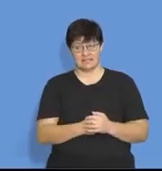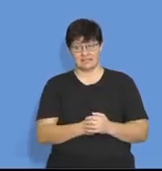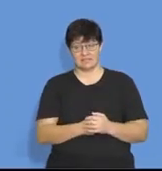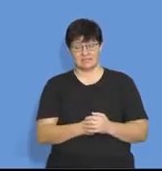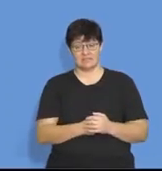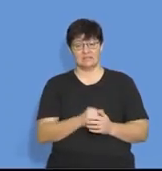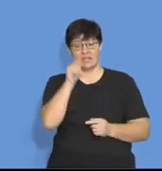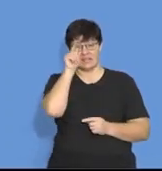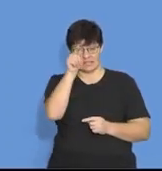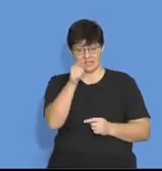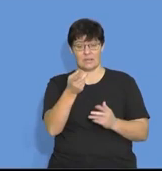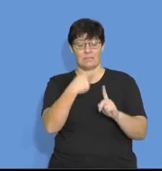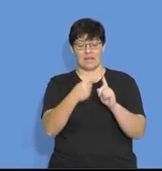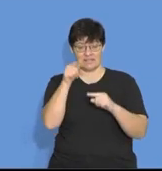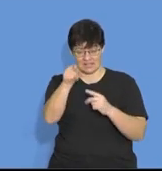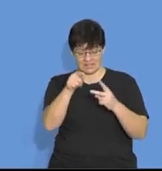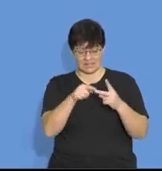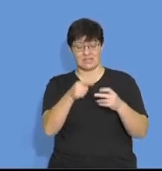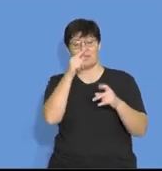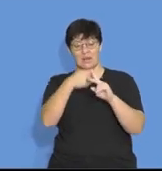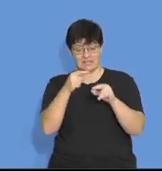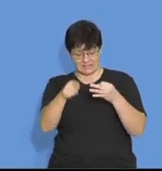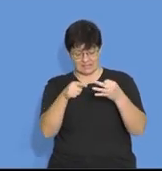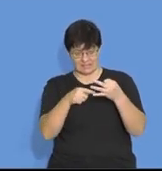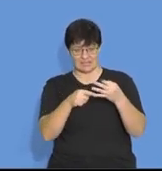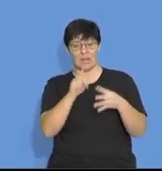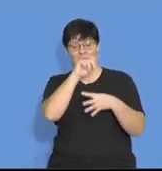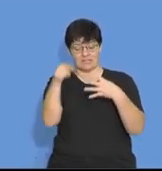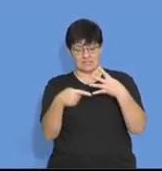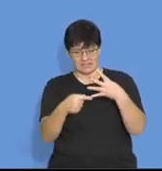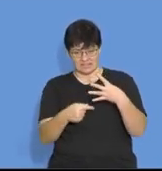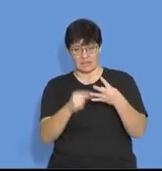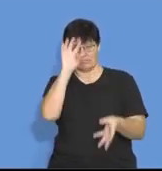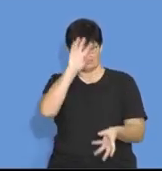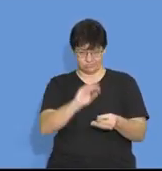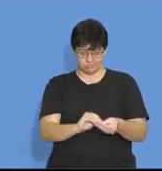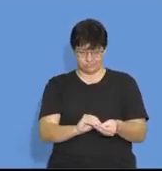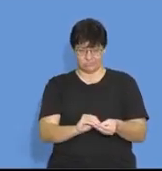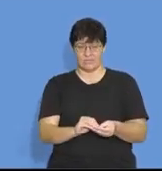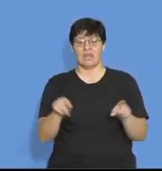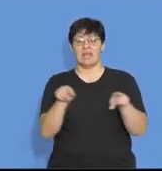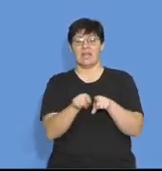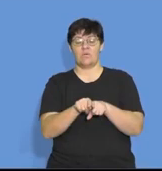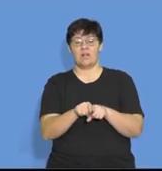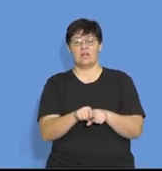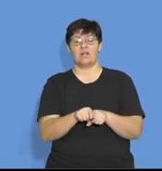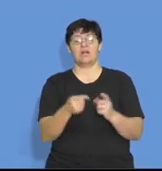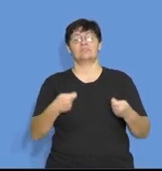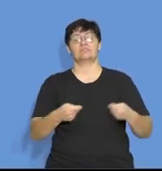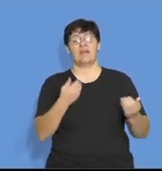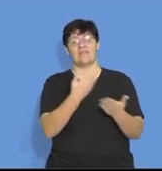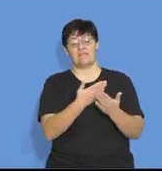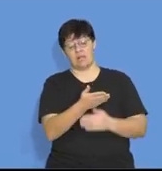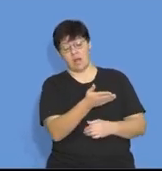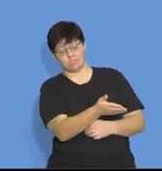that, plus that, plus that, plus that to be equal to your merchandise available